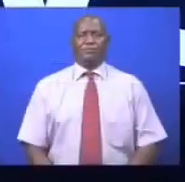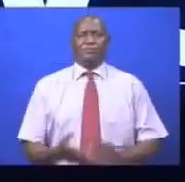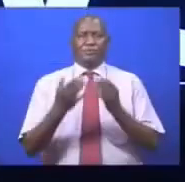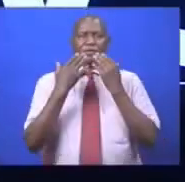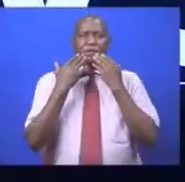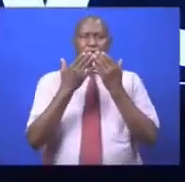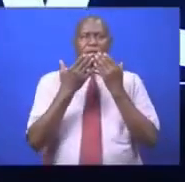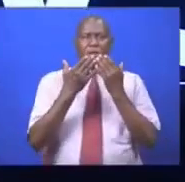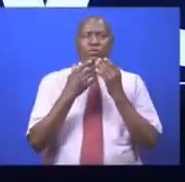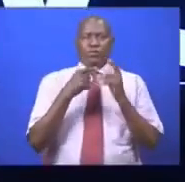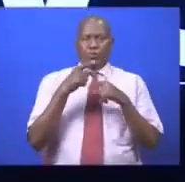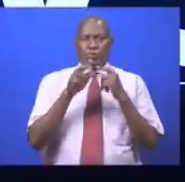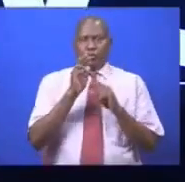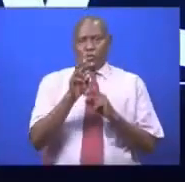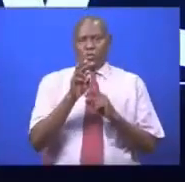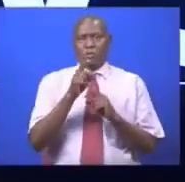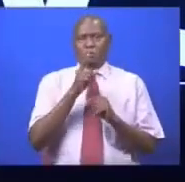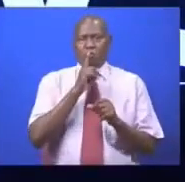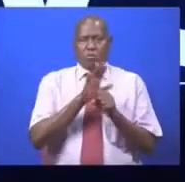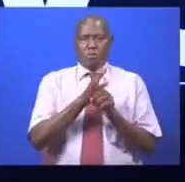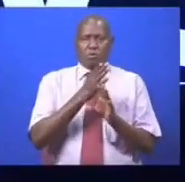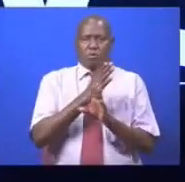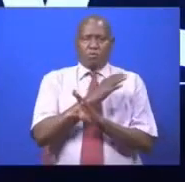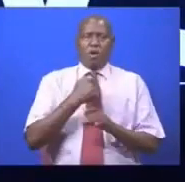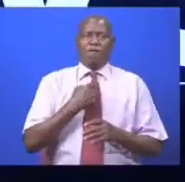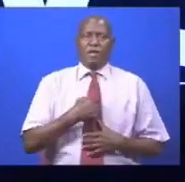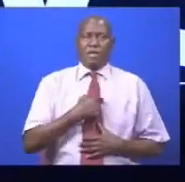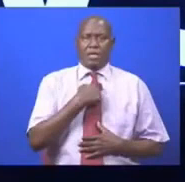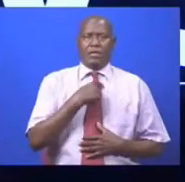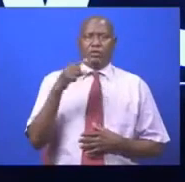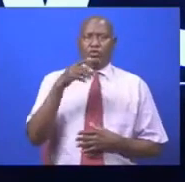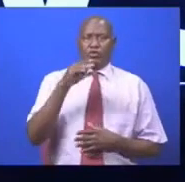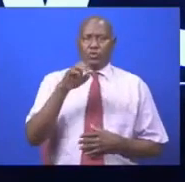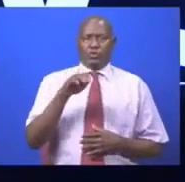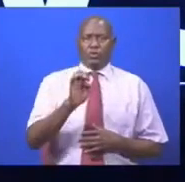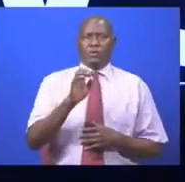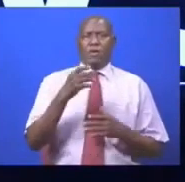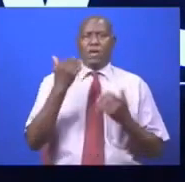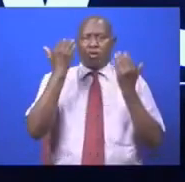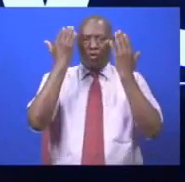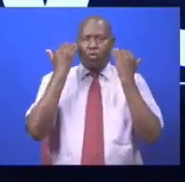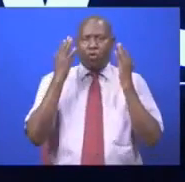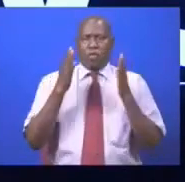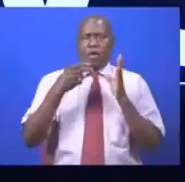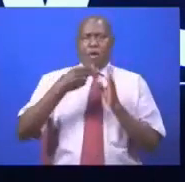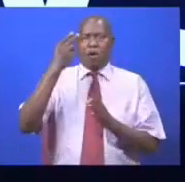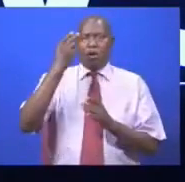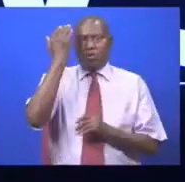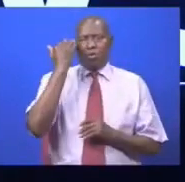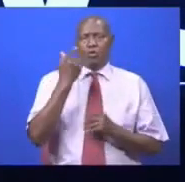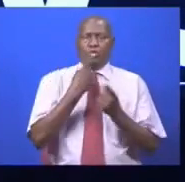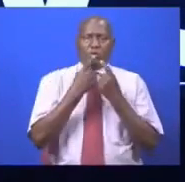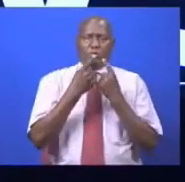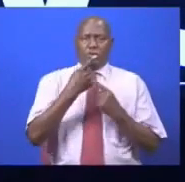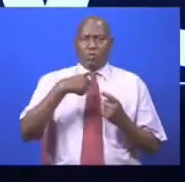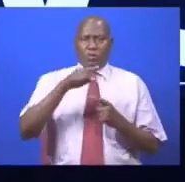Thank you for staying with us. As promised, we have our guest, George Ogubi, who is a lawyer who's an advocate of the High Court, will be speaking to